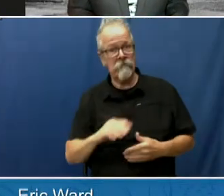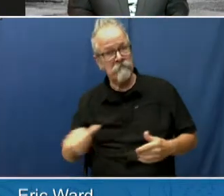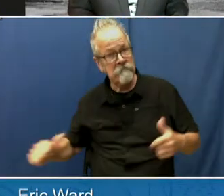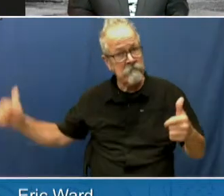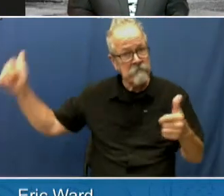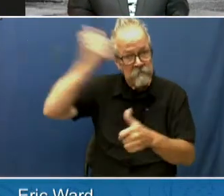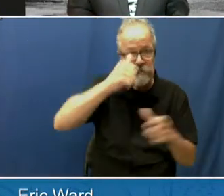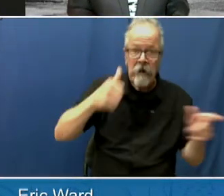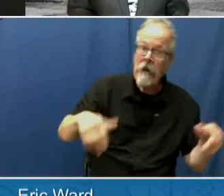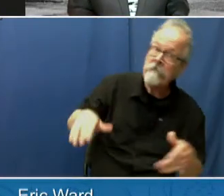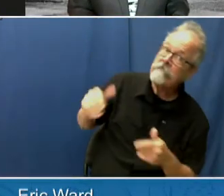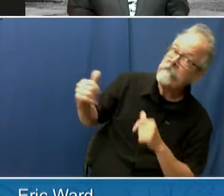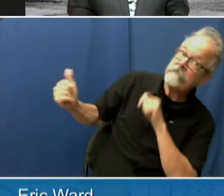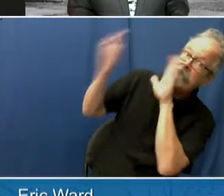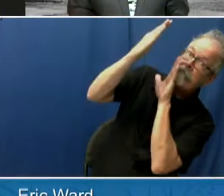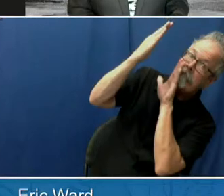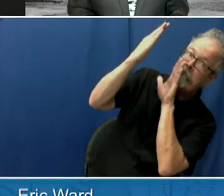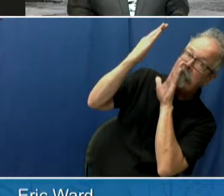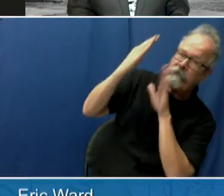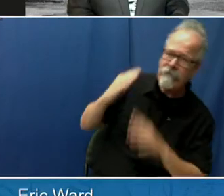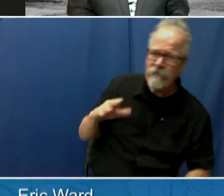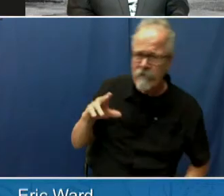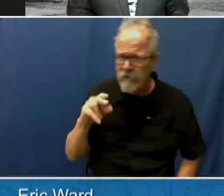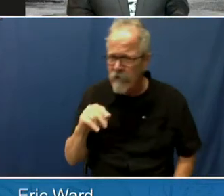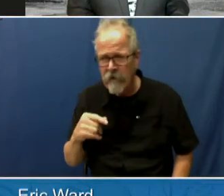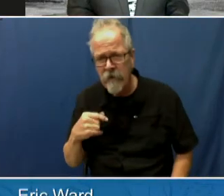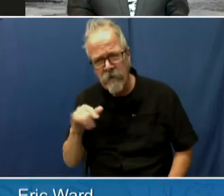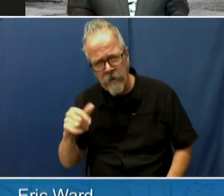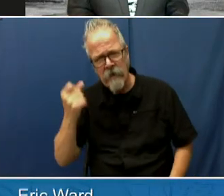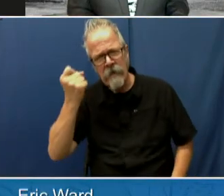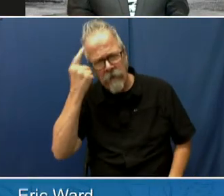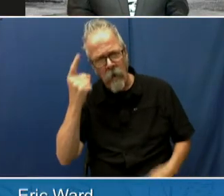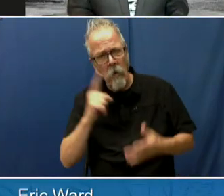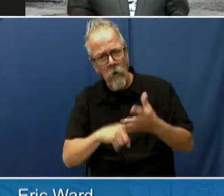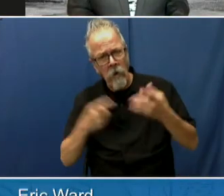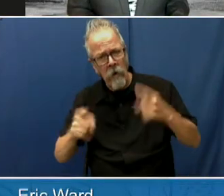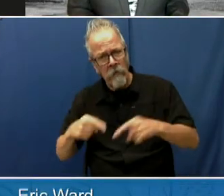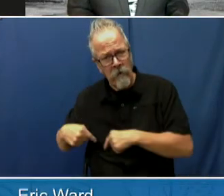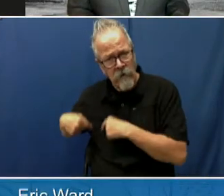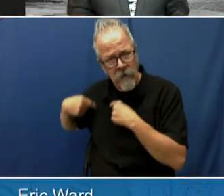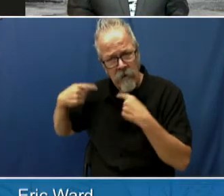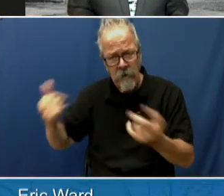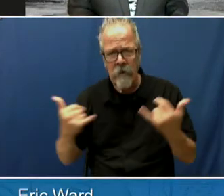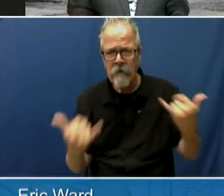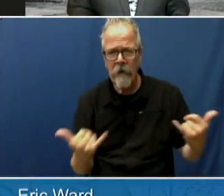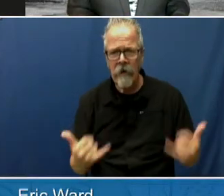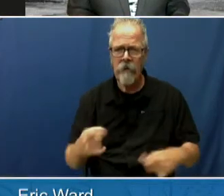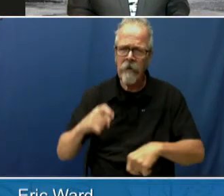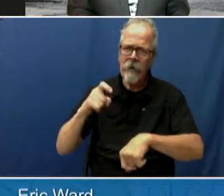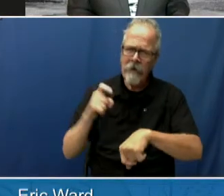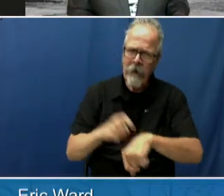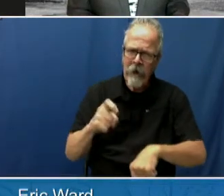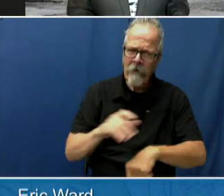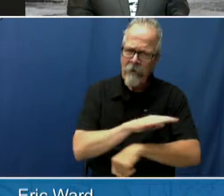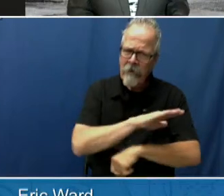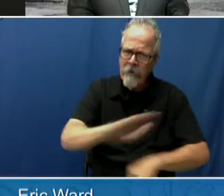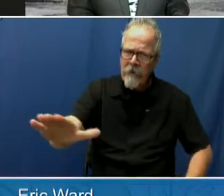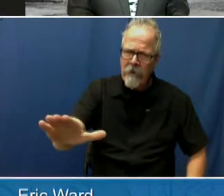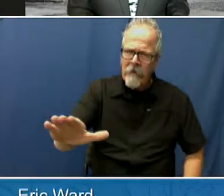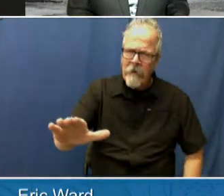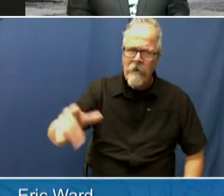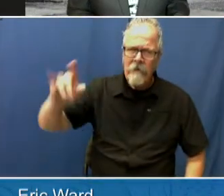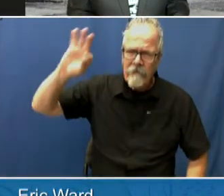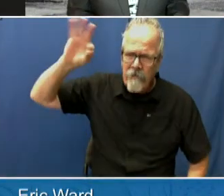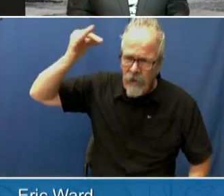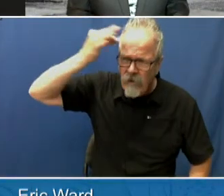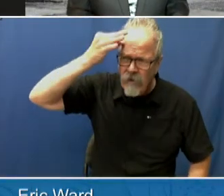this. And more importantly, it's time for the federal government and state government and surrounding municipal and